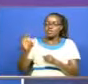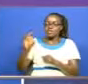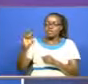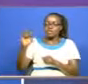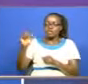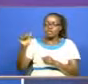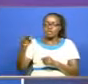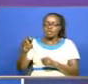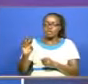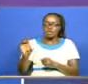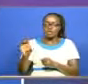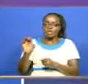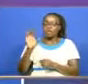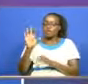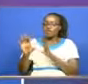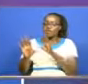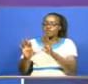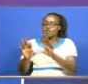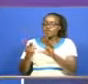goals and made 12 assists.